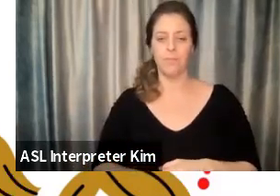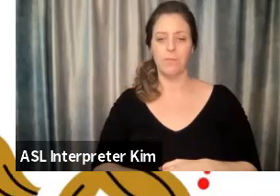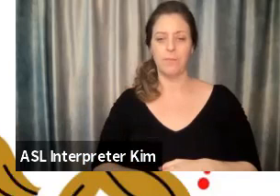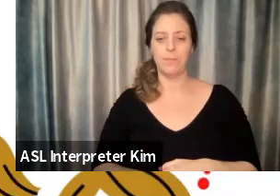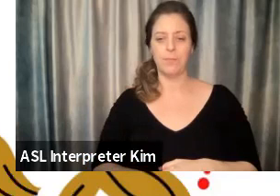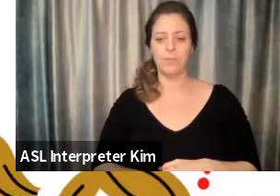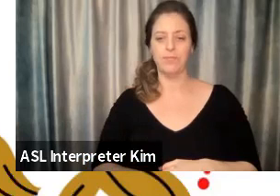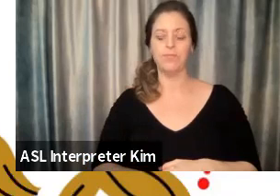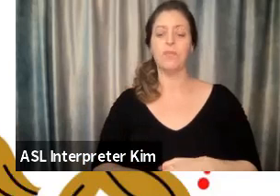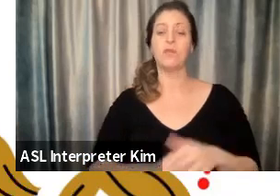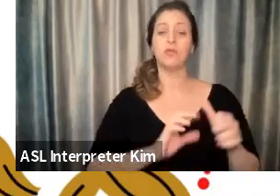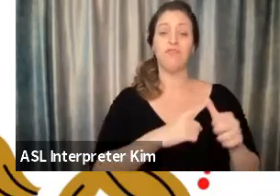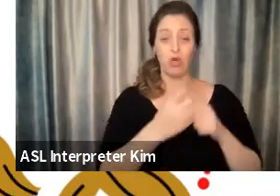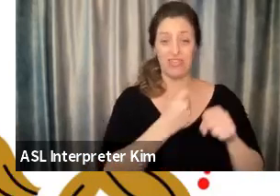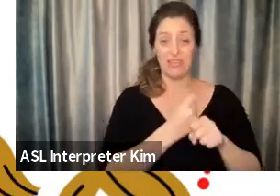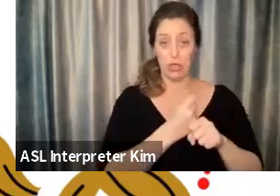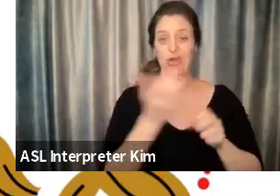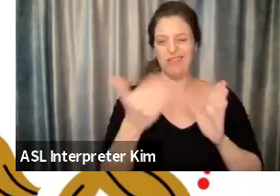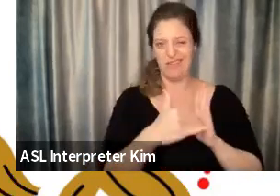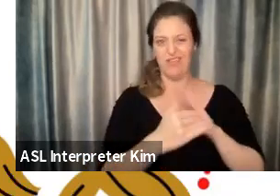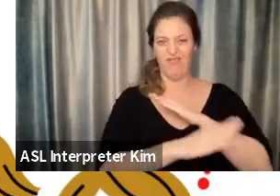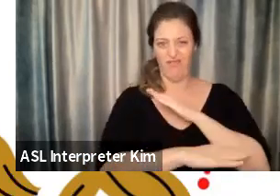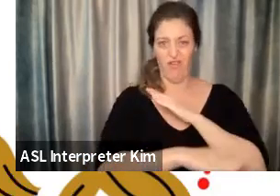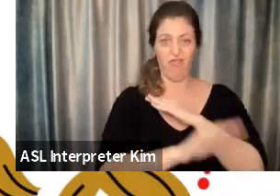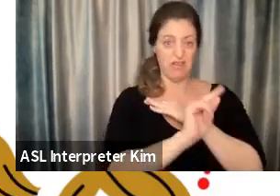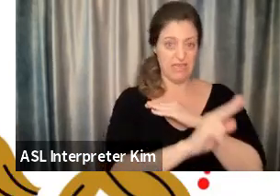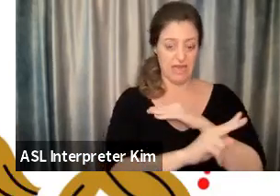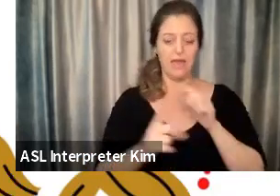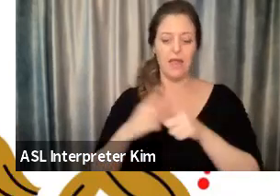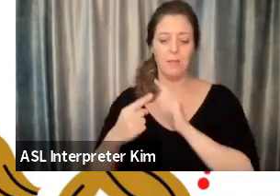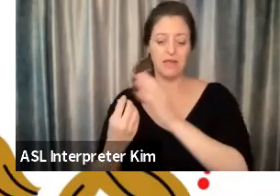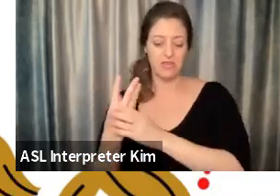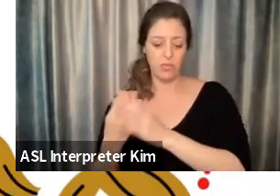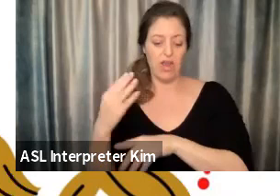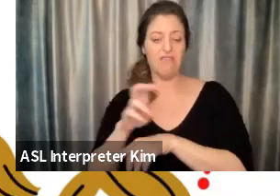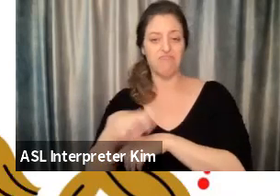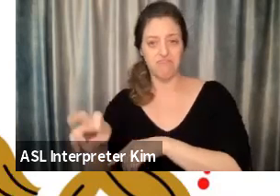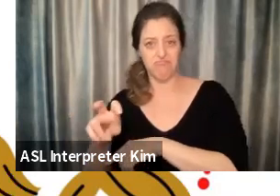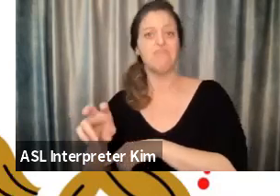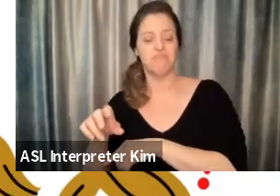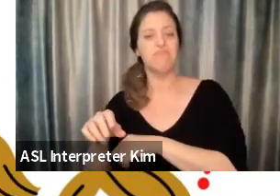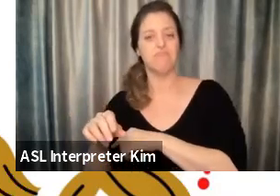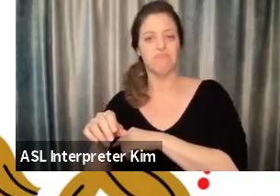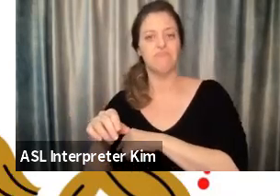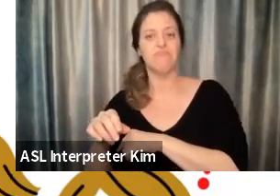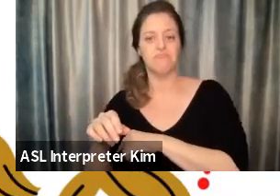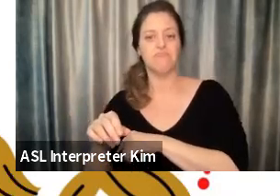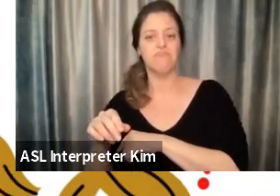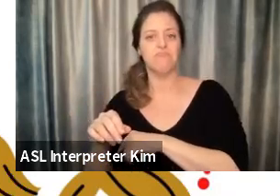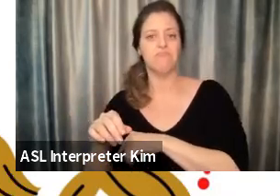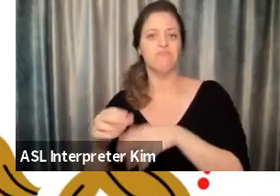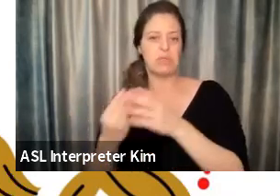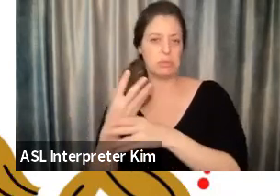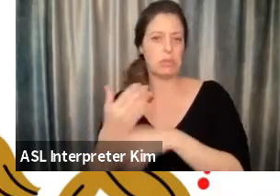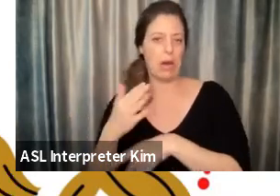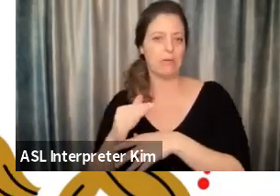case, with in kindergarten as well. And then for many of our families who are going to be turning 3 years old, we do want to let